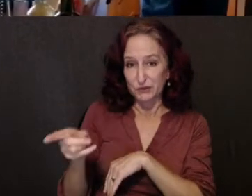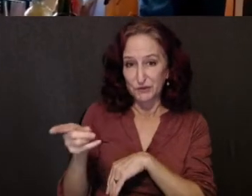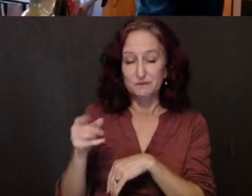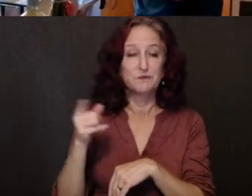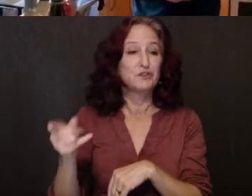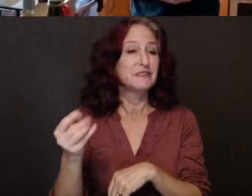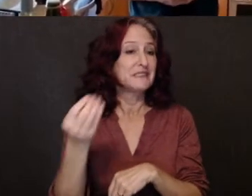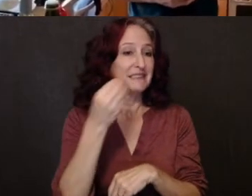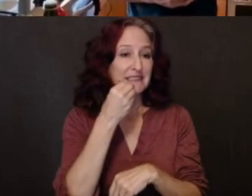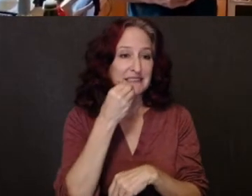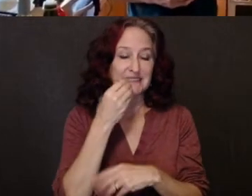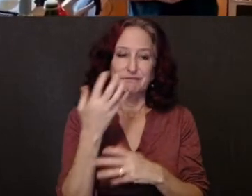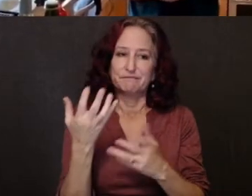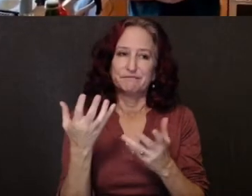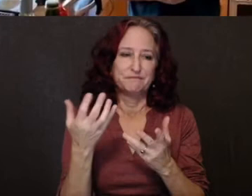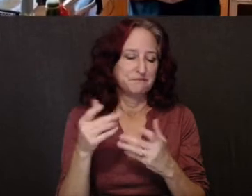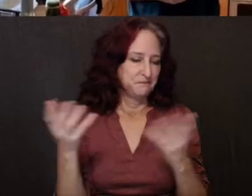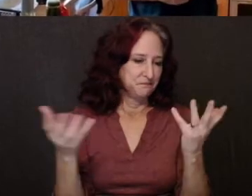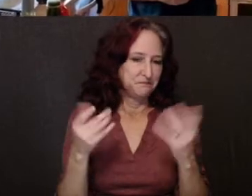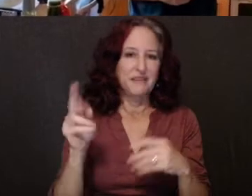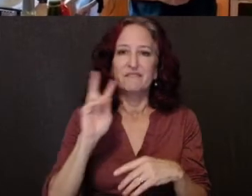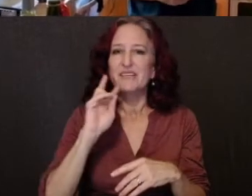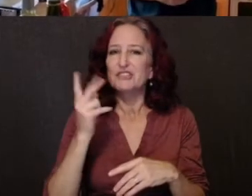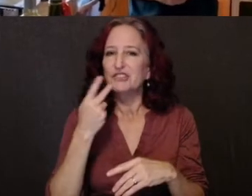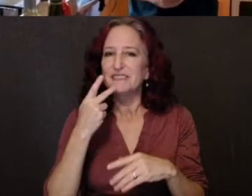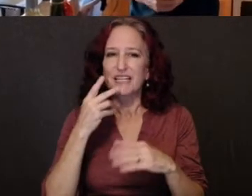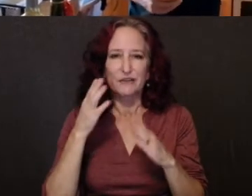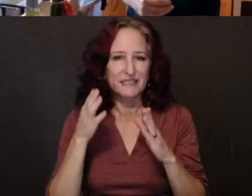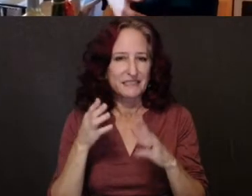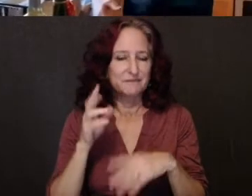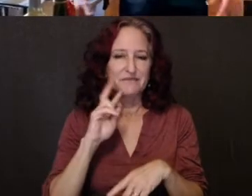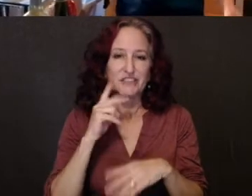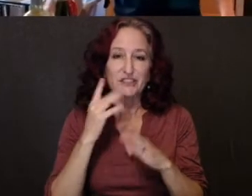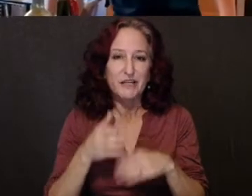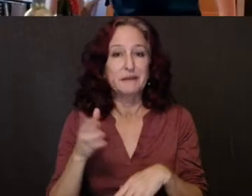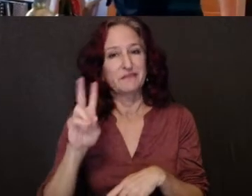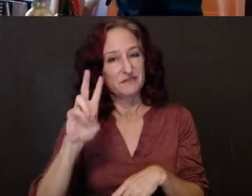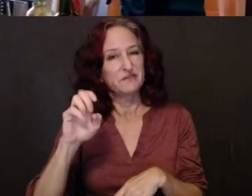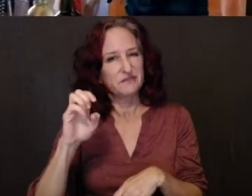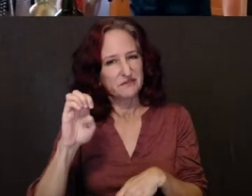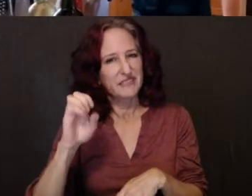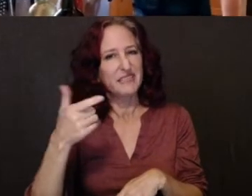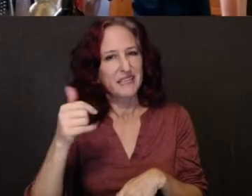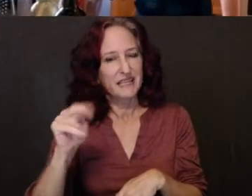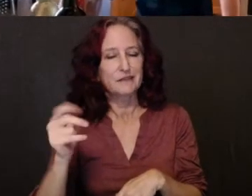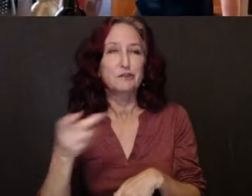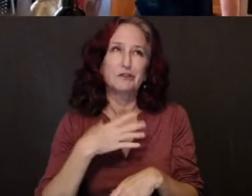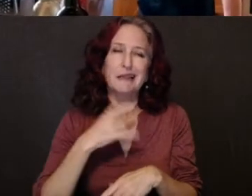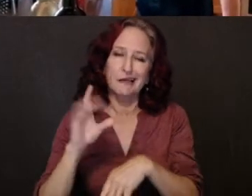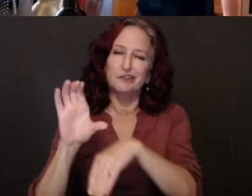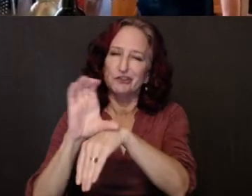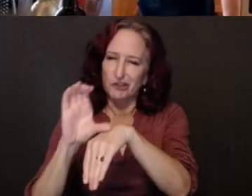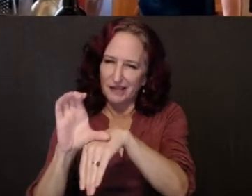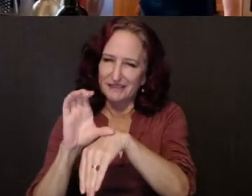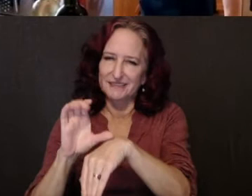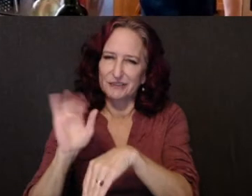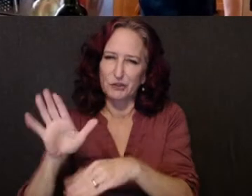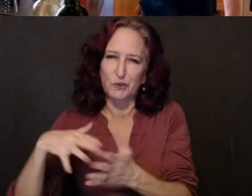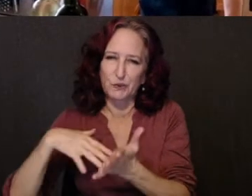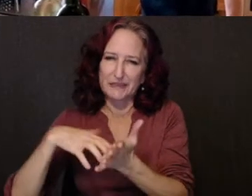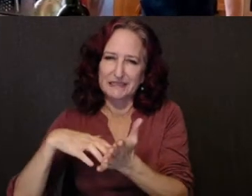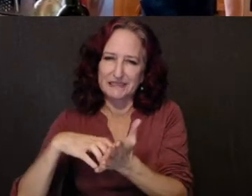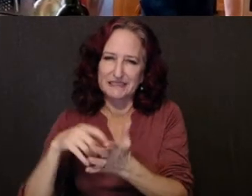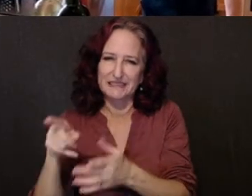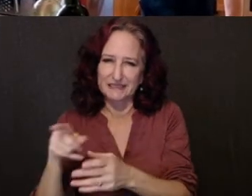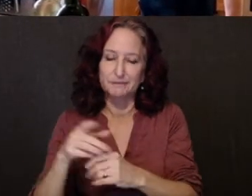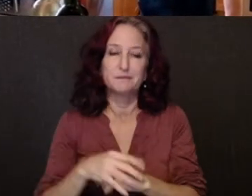things. And then like my youngest daughter, Sky, the one that my restaurant's named after, she basically only eats, you